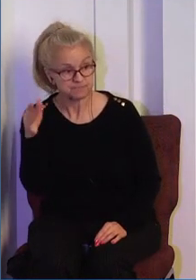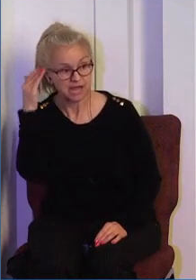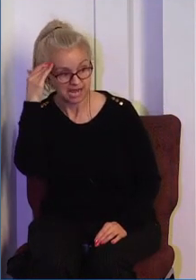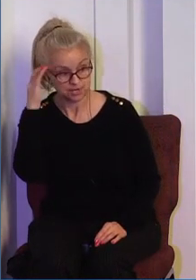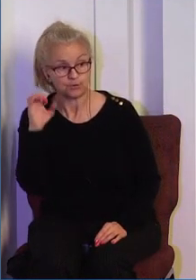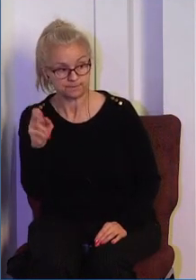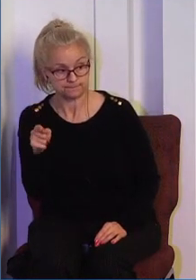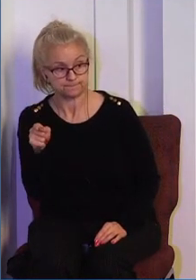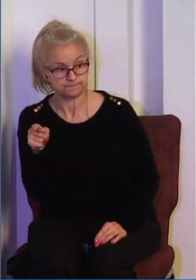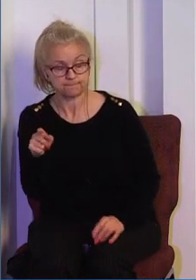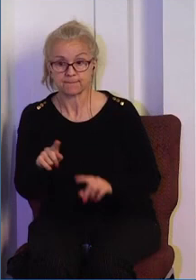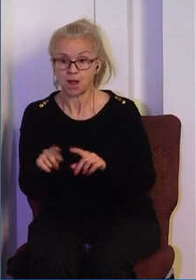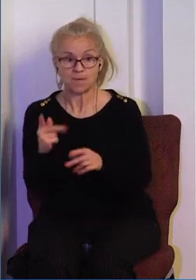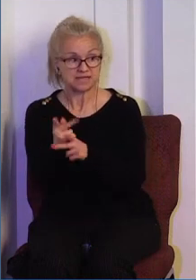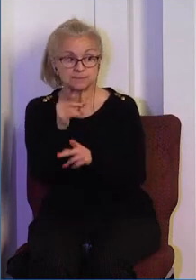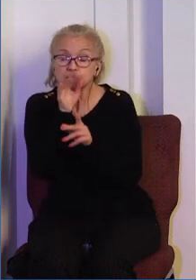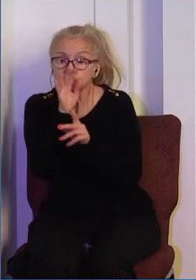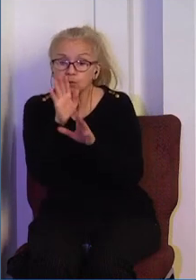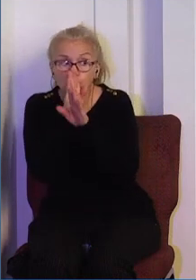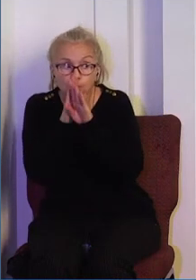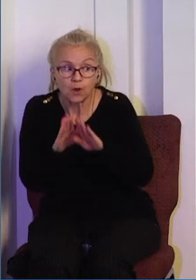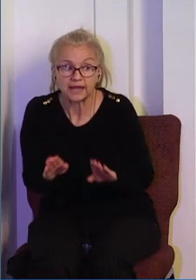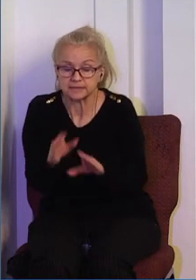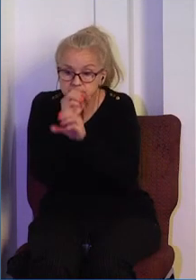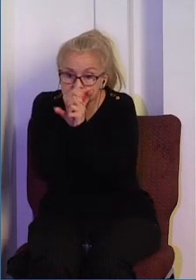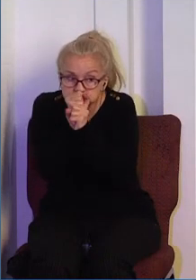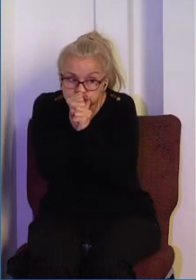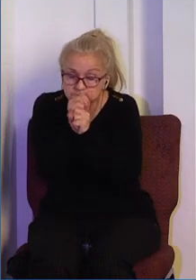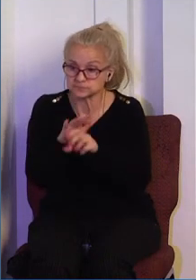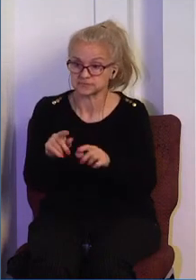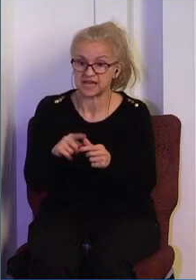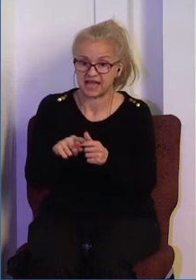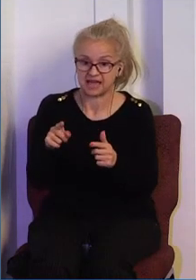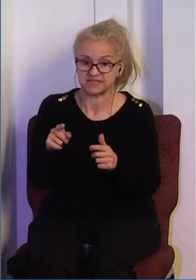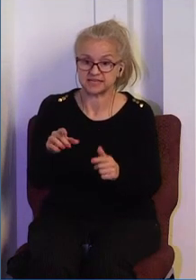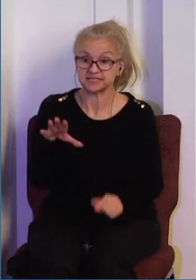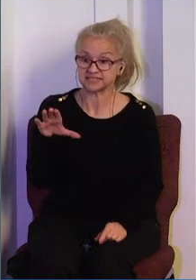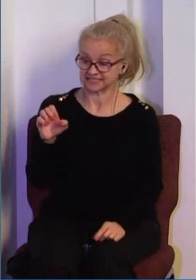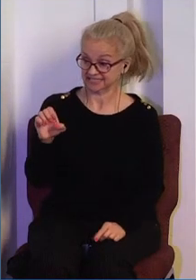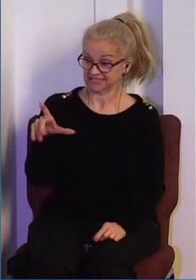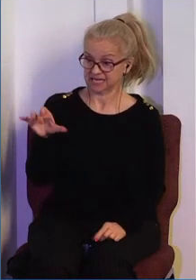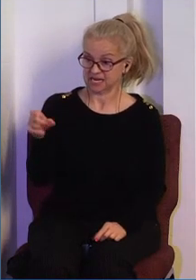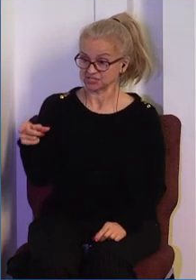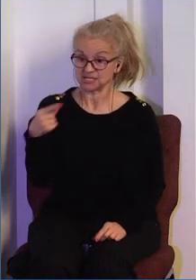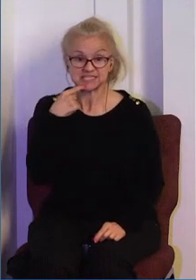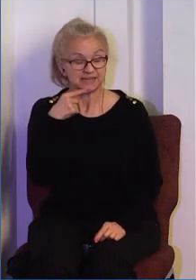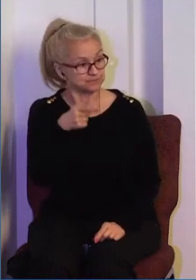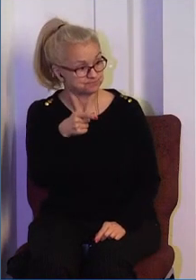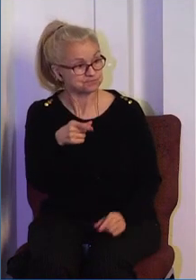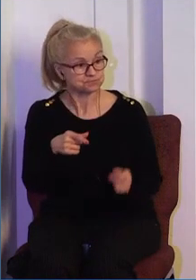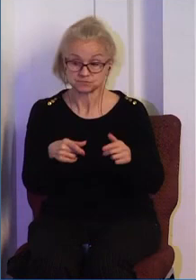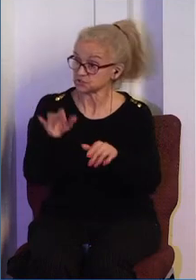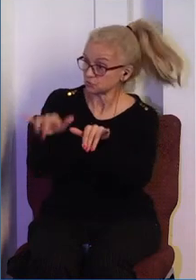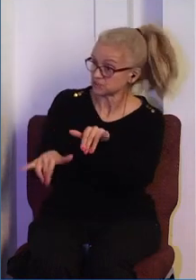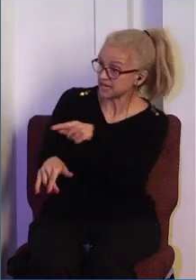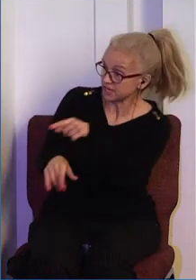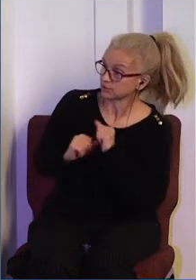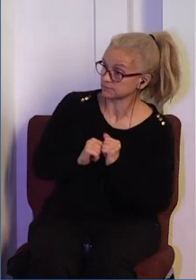it, but keep it quiet." Then Elijah said to Elisha, "Stay